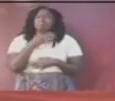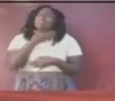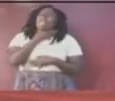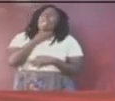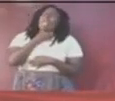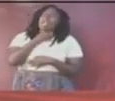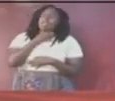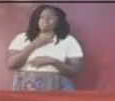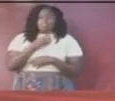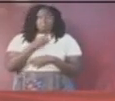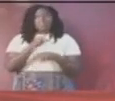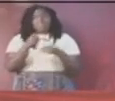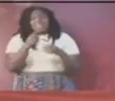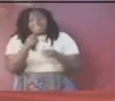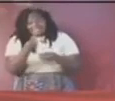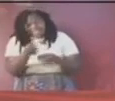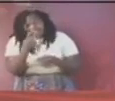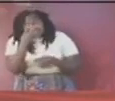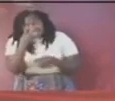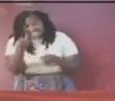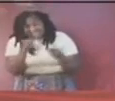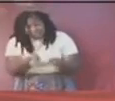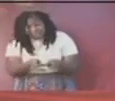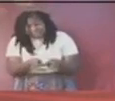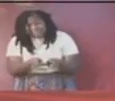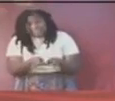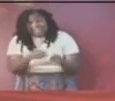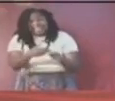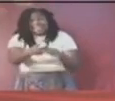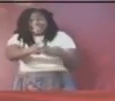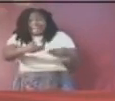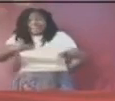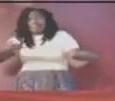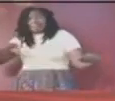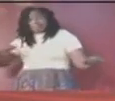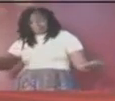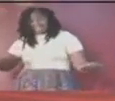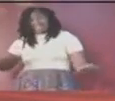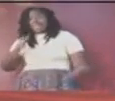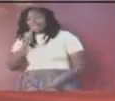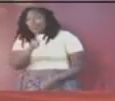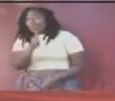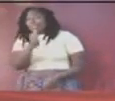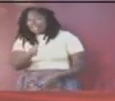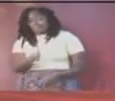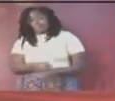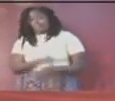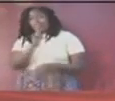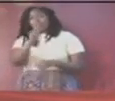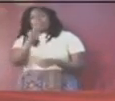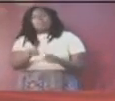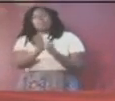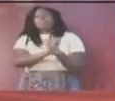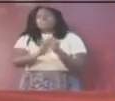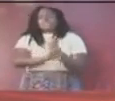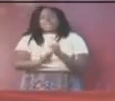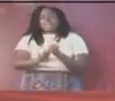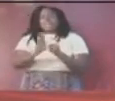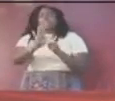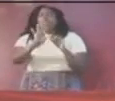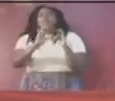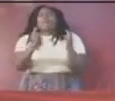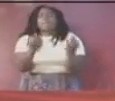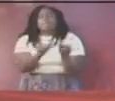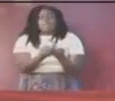the major risk factor. And you need to protect your relatives and your co-workers, your parents, your children, your brothers